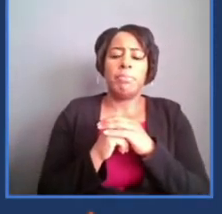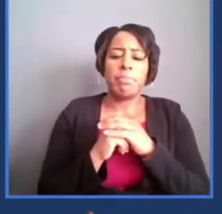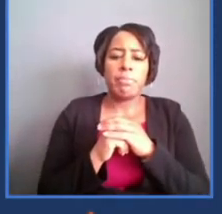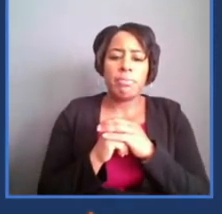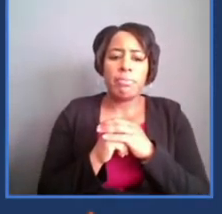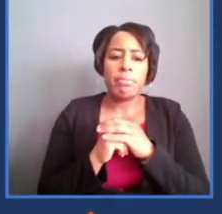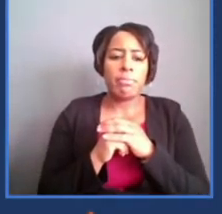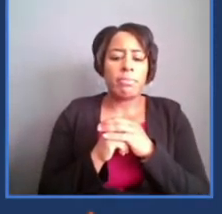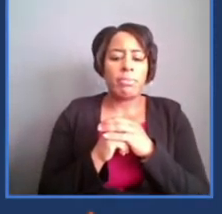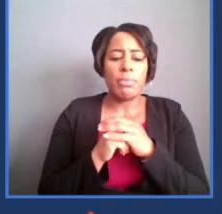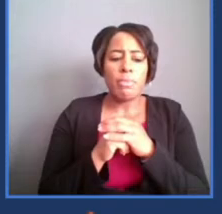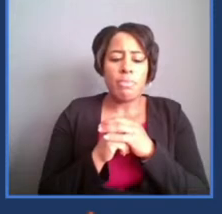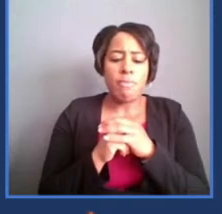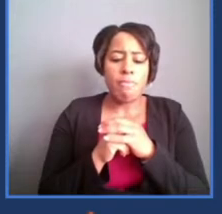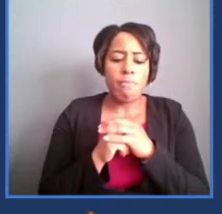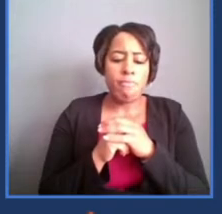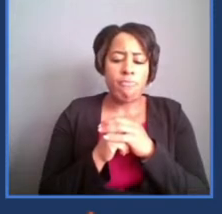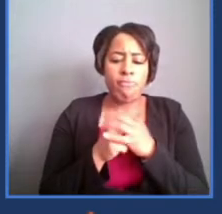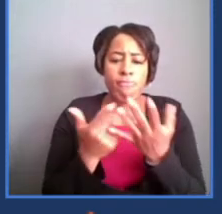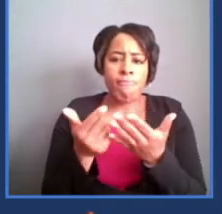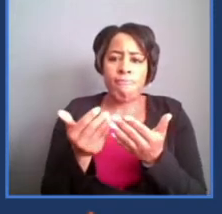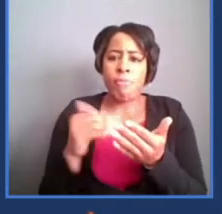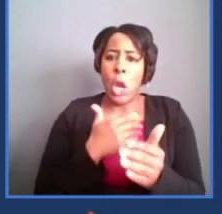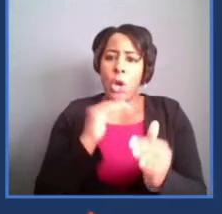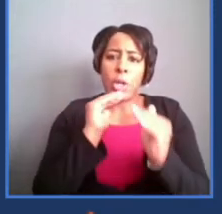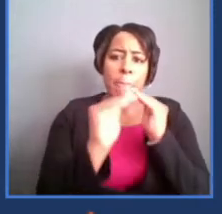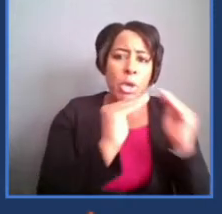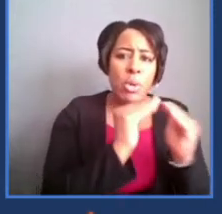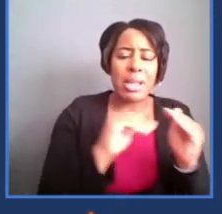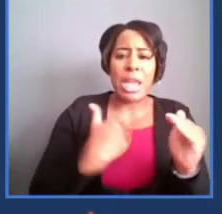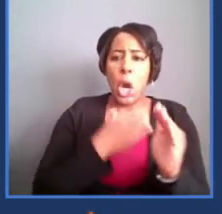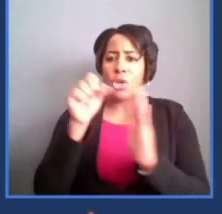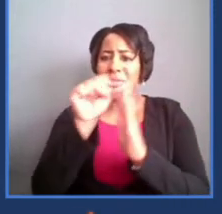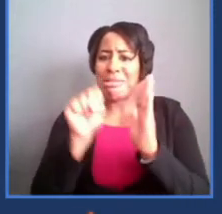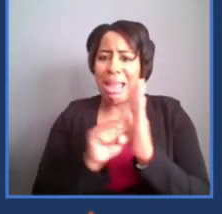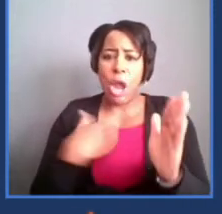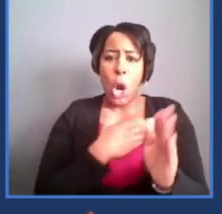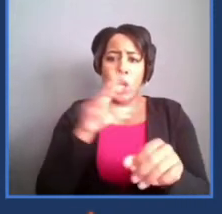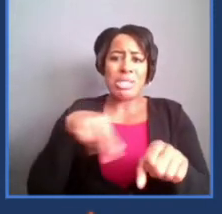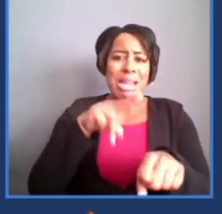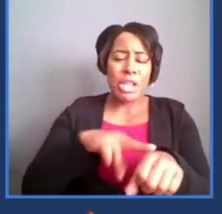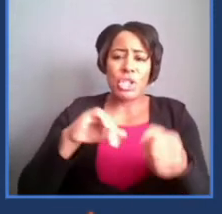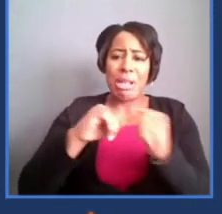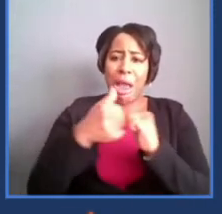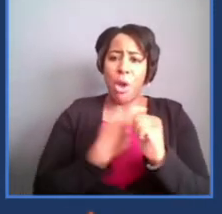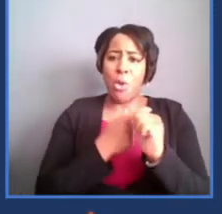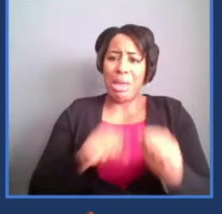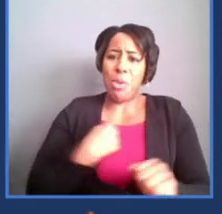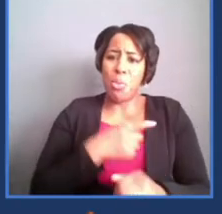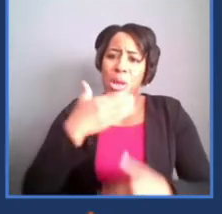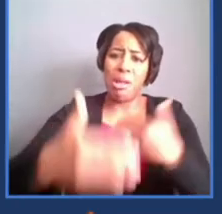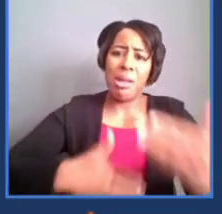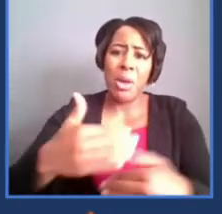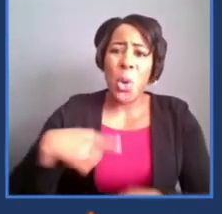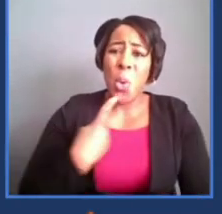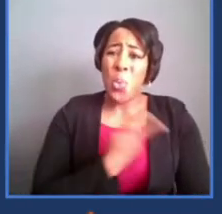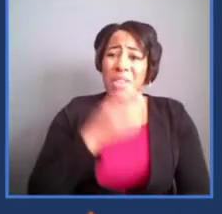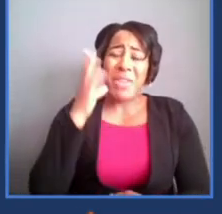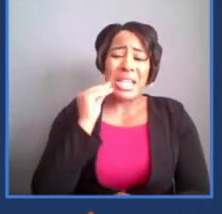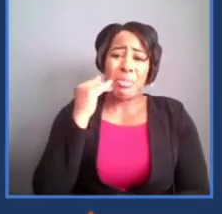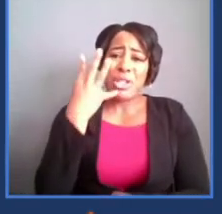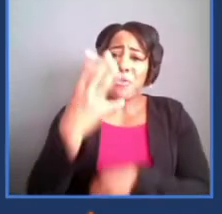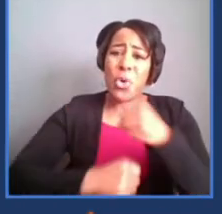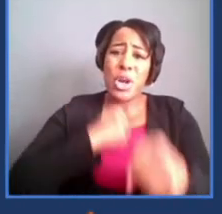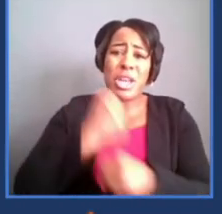Where we go from here as a community, as a state, as a nation. We've had 4 years of hatred and racism and bigotry